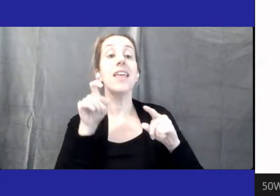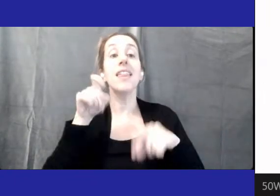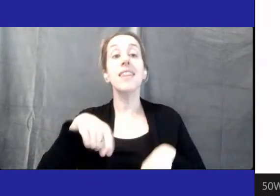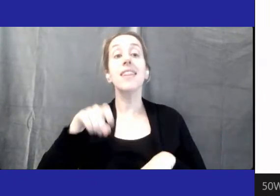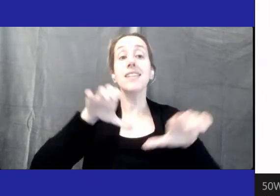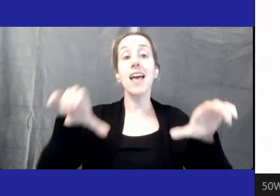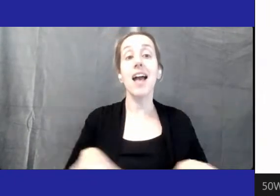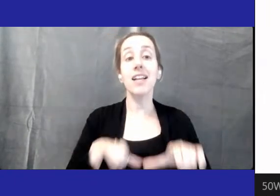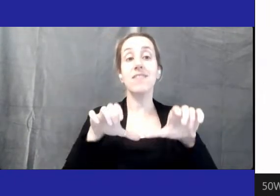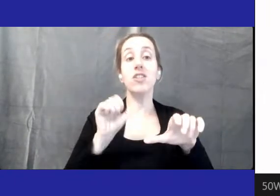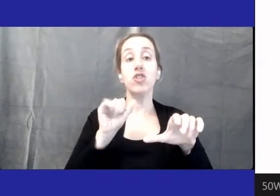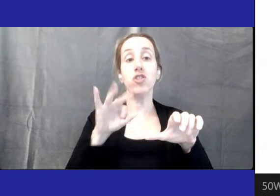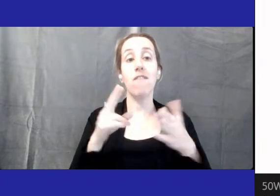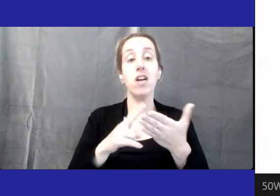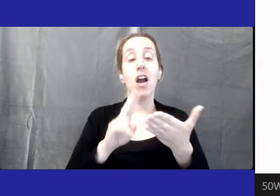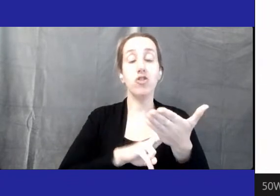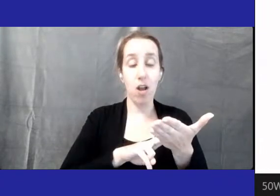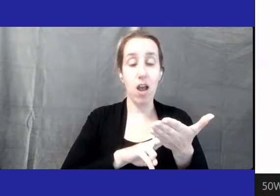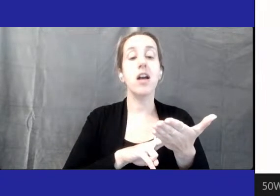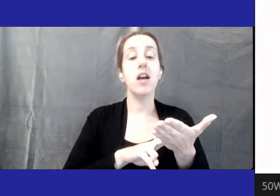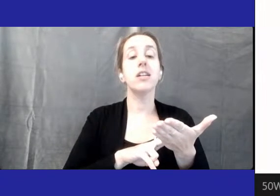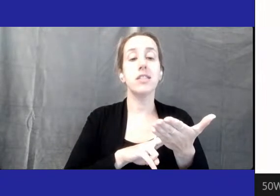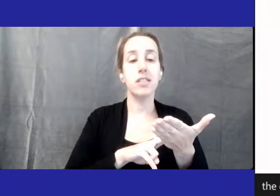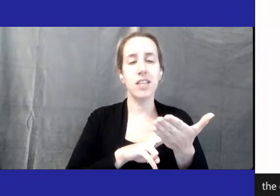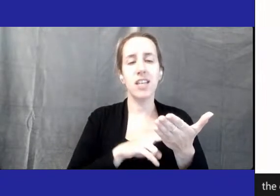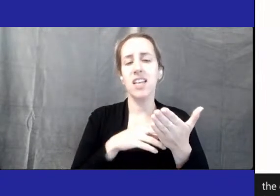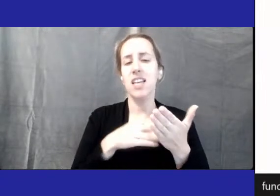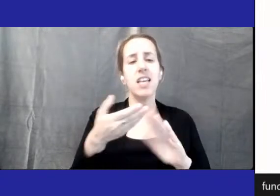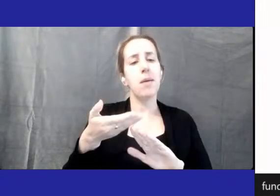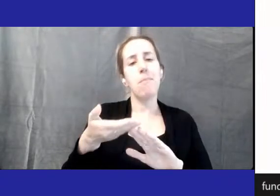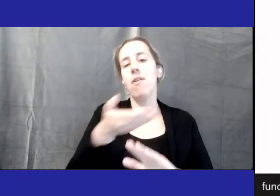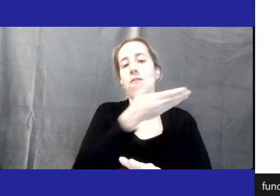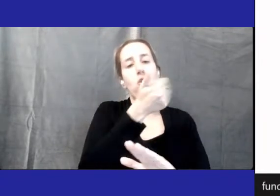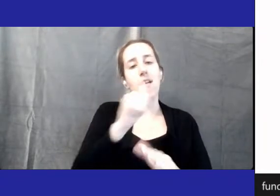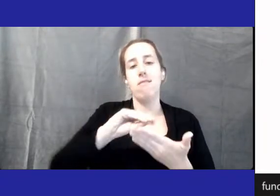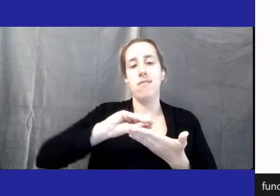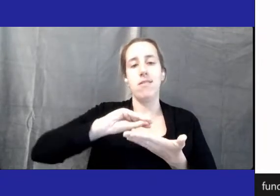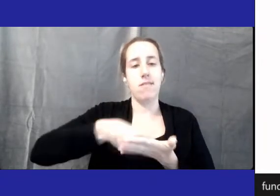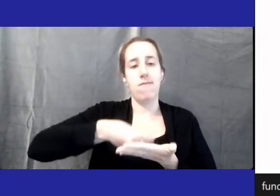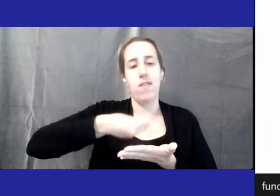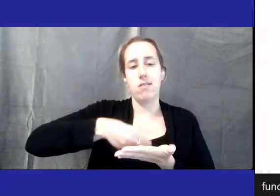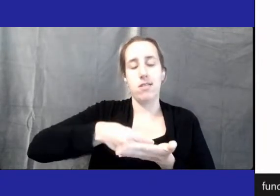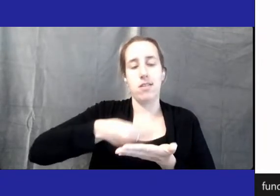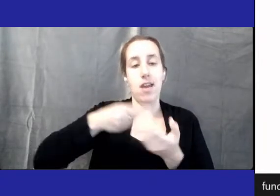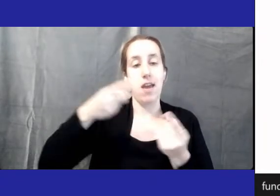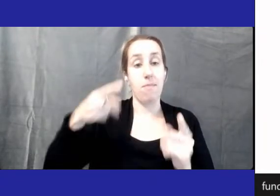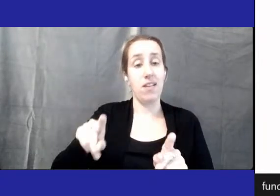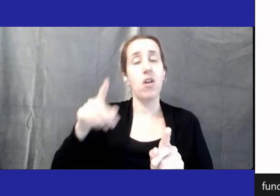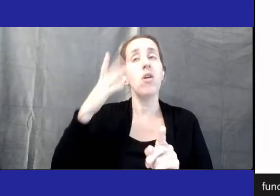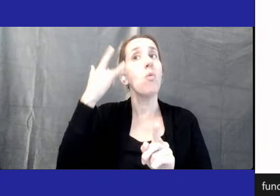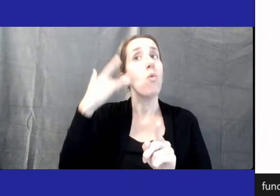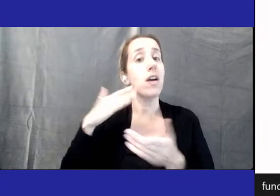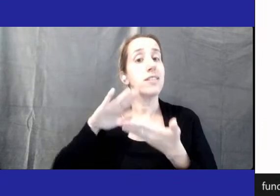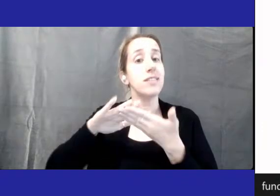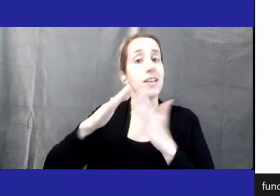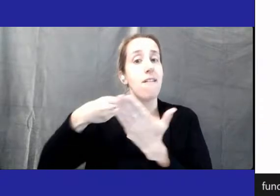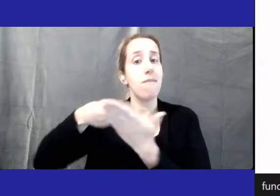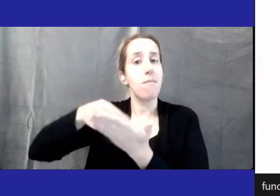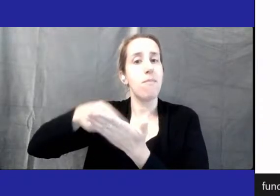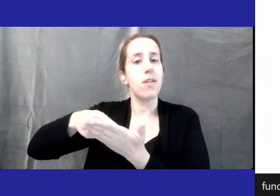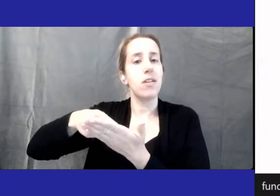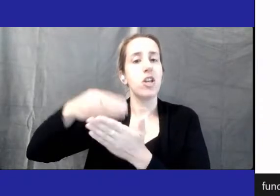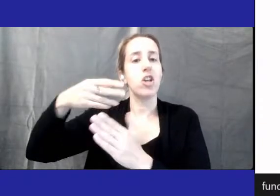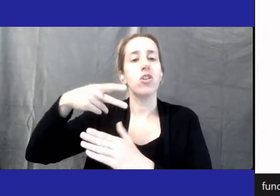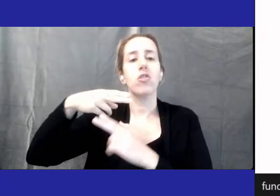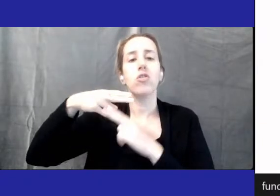either city funding. So the city has a program called the OSEC program. It's OCEC.